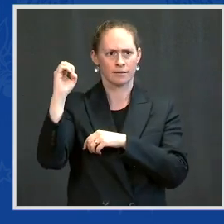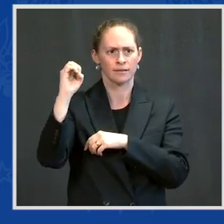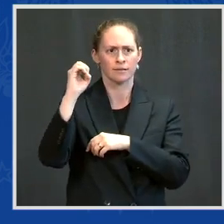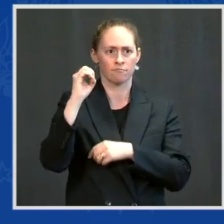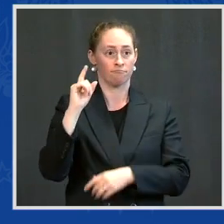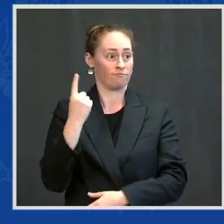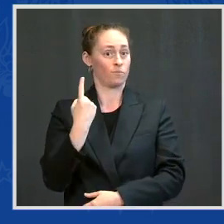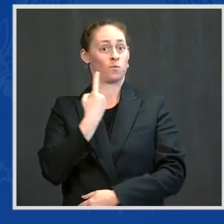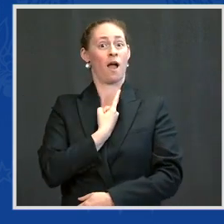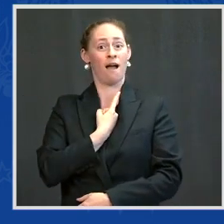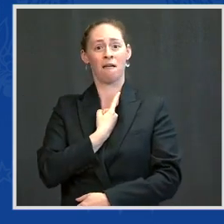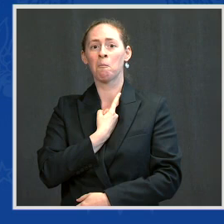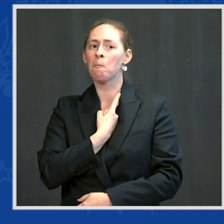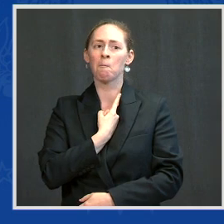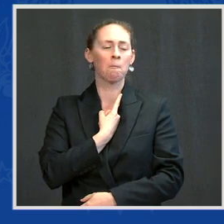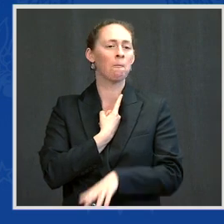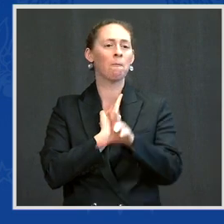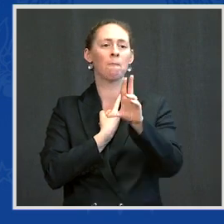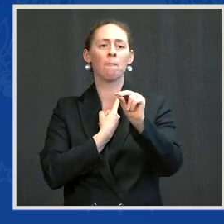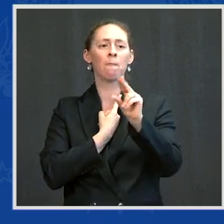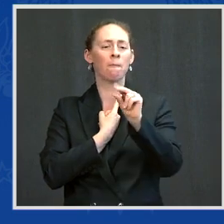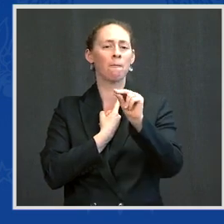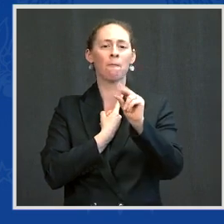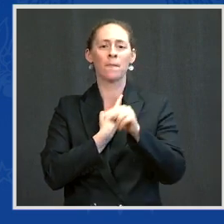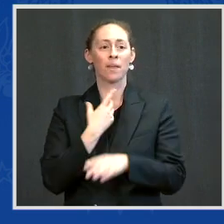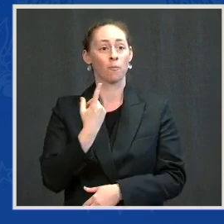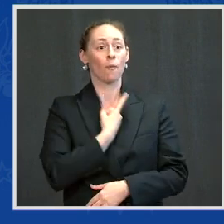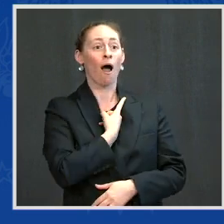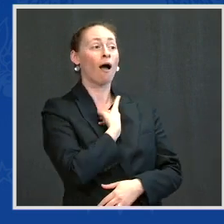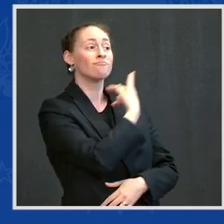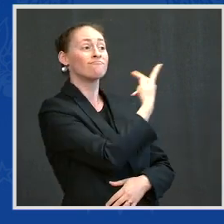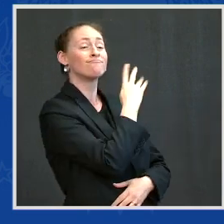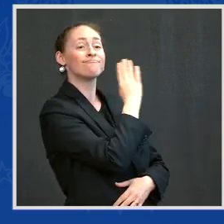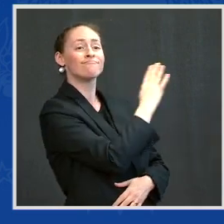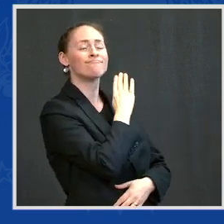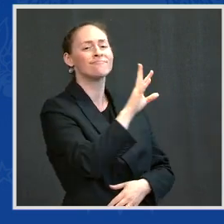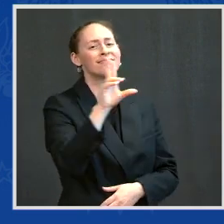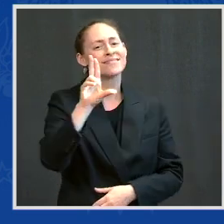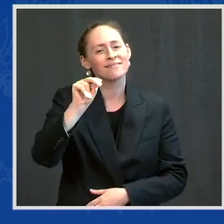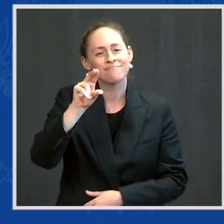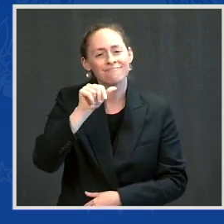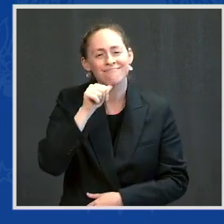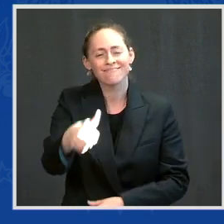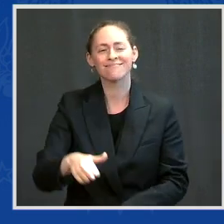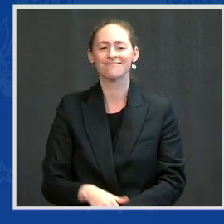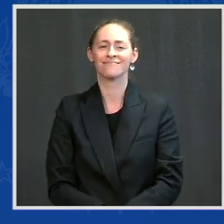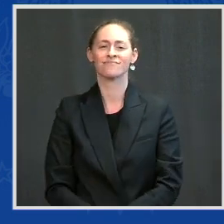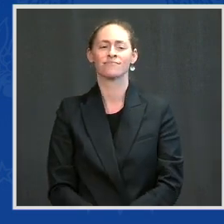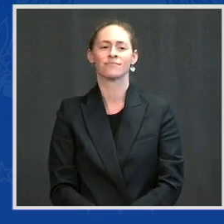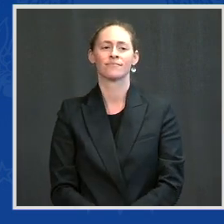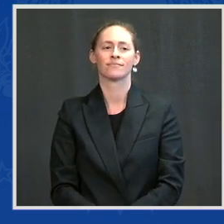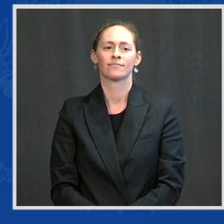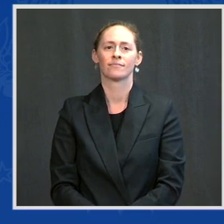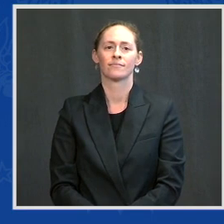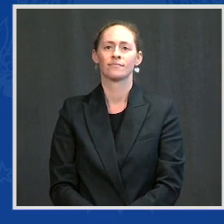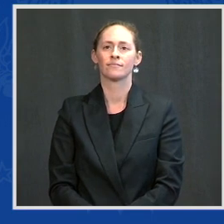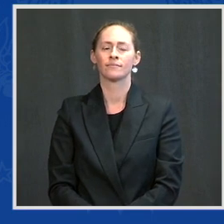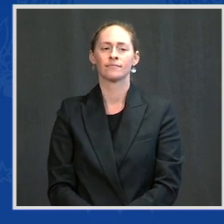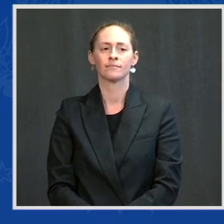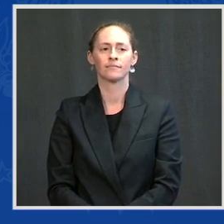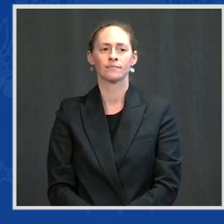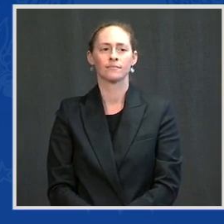with a casual conversation between myself and Bibi. I have presumptuous to me to say this, but Mr. President, but I think I've got a great